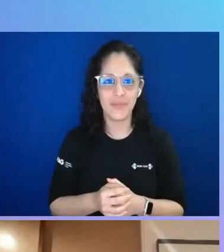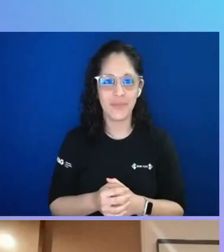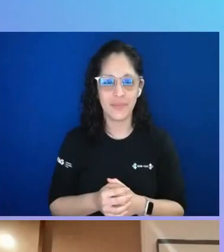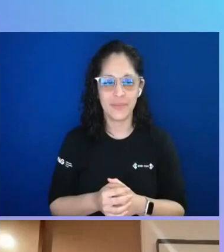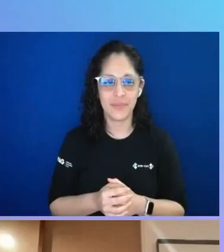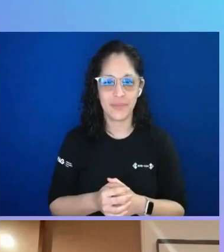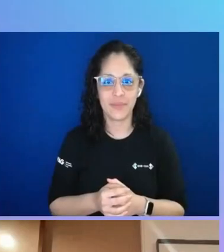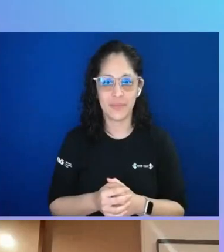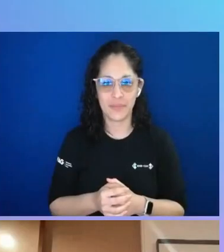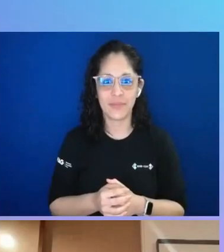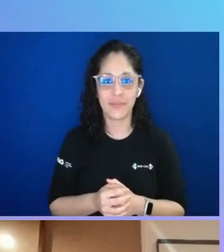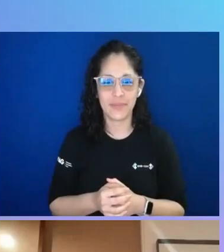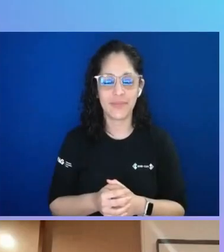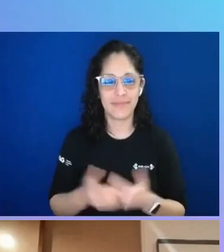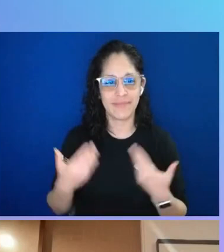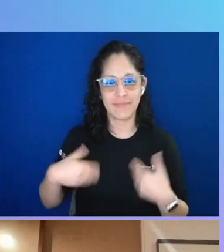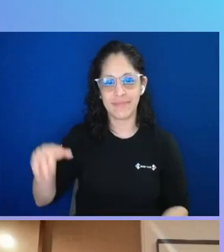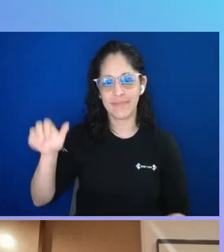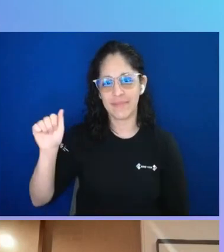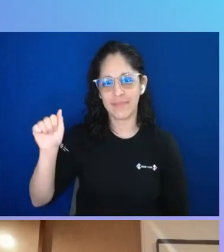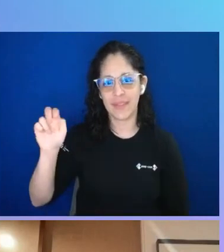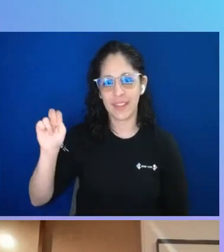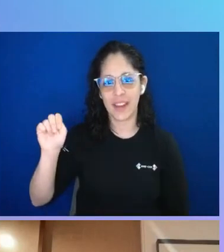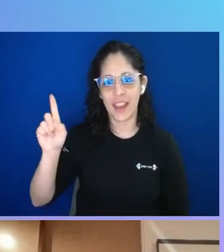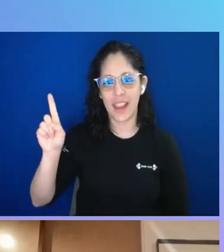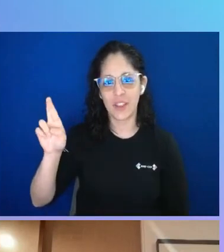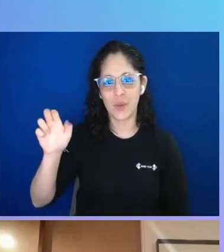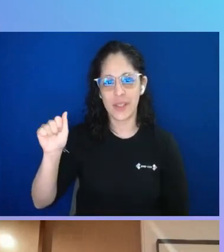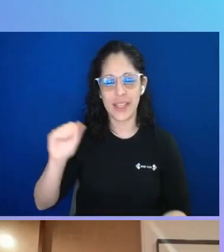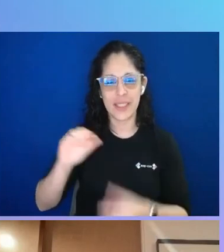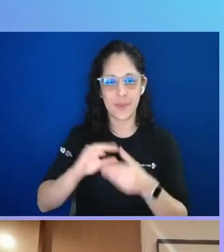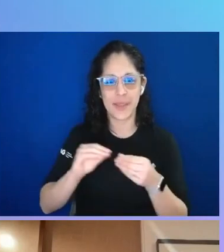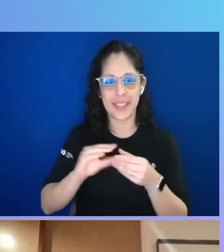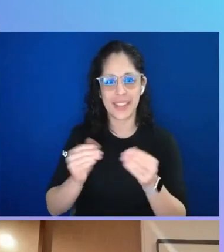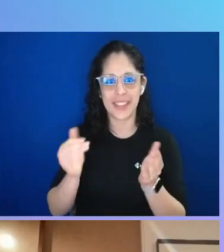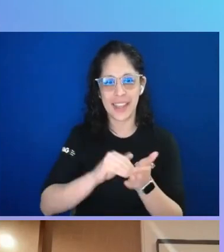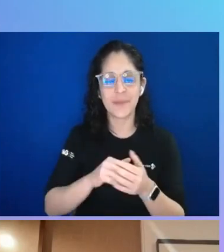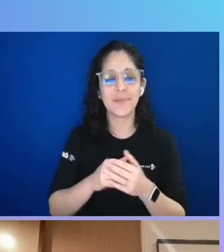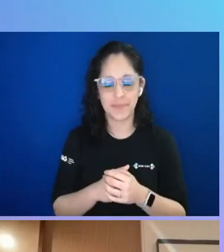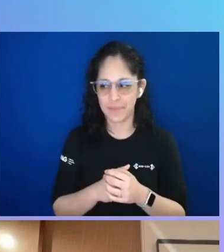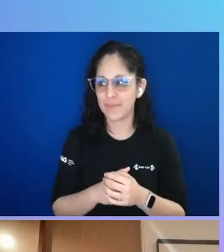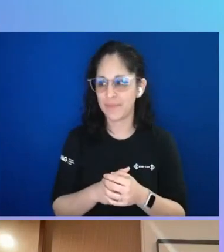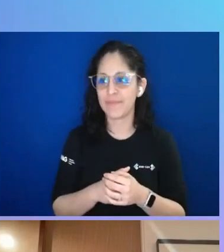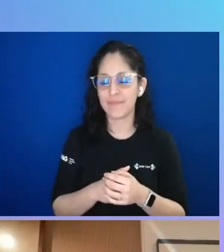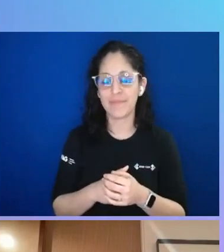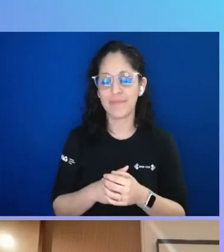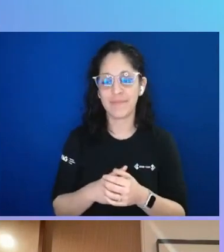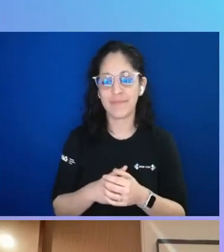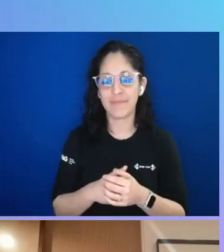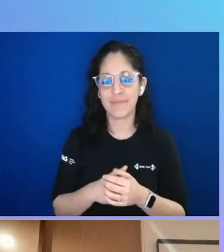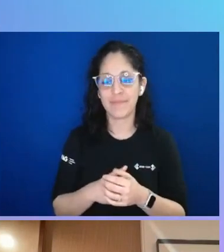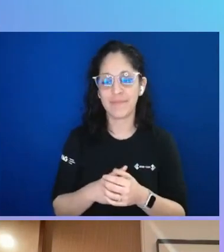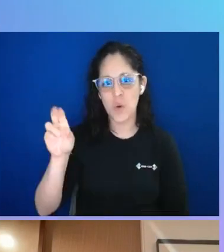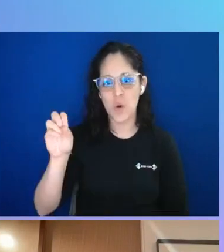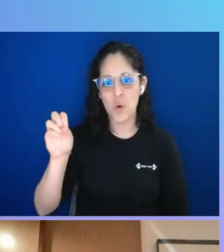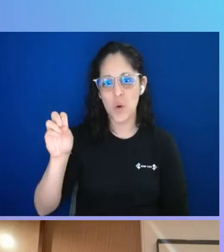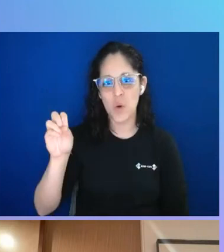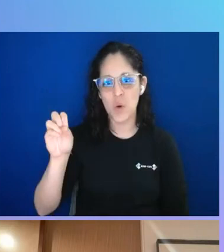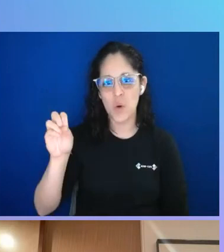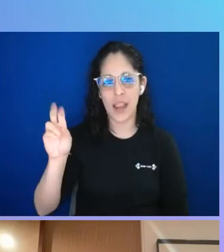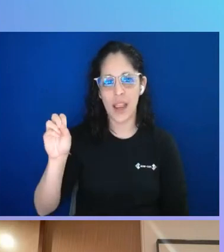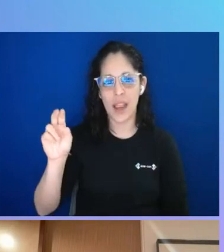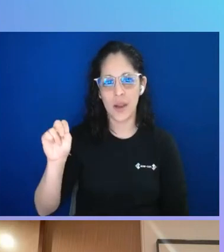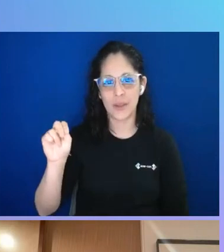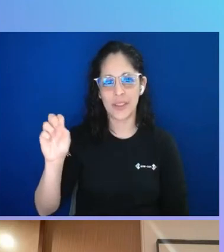Okay, this is Andrea speaking again. And hi, I'm Andrea. My pronouns are she, her. I am a